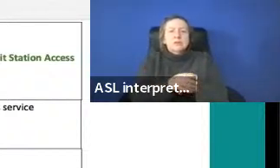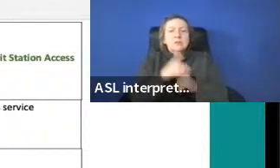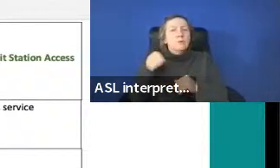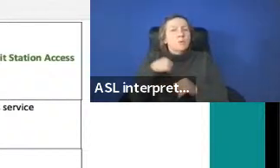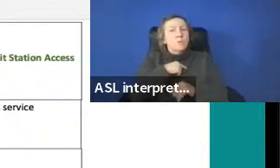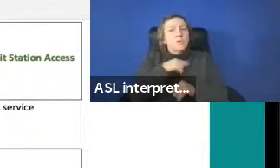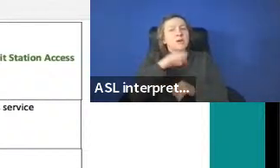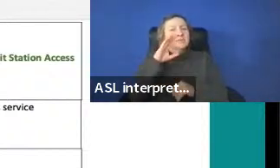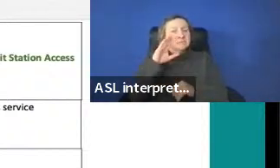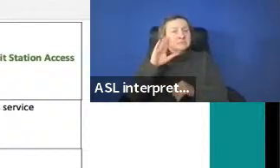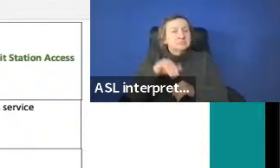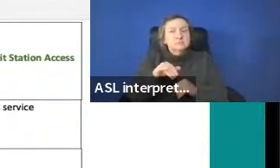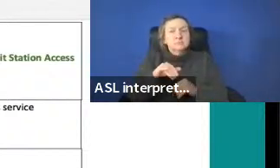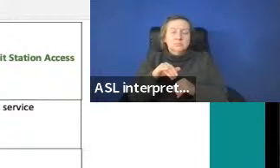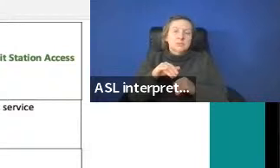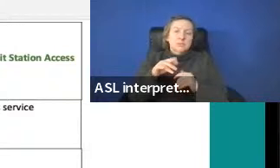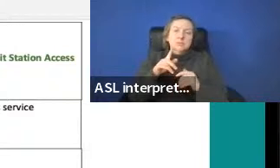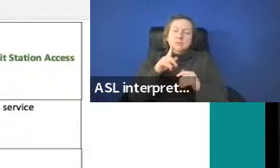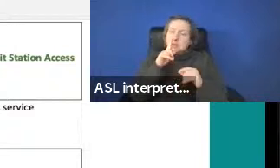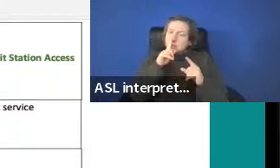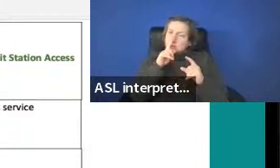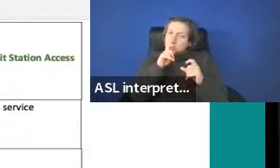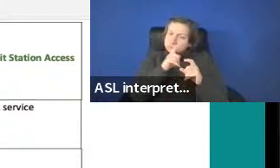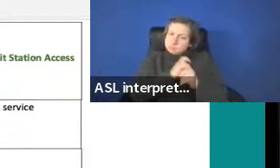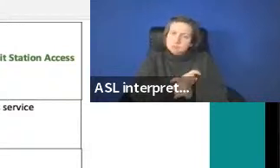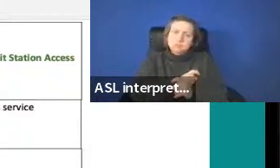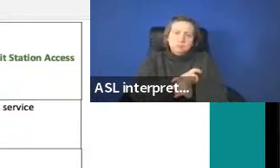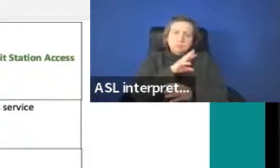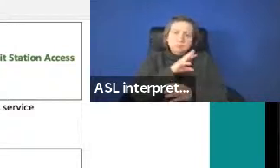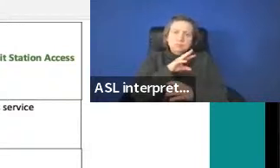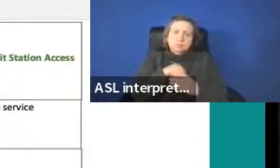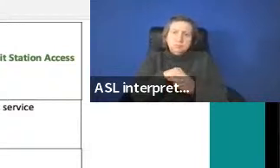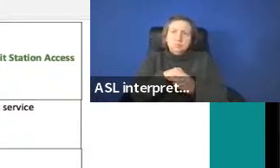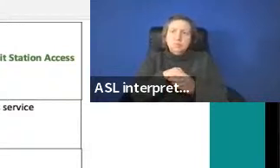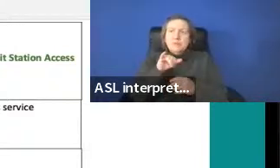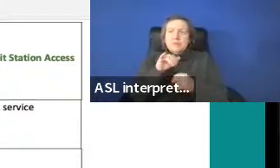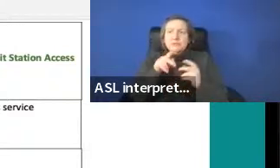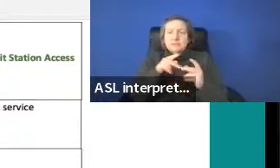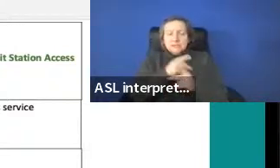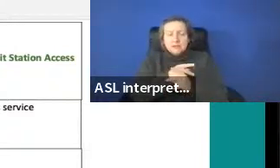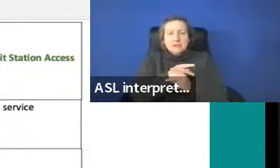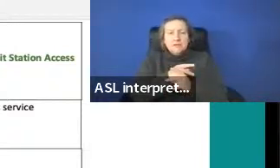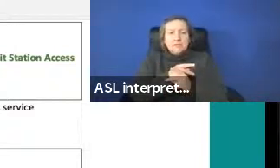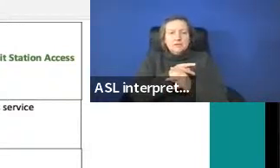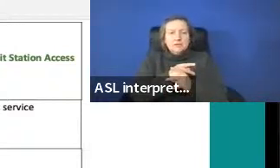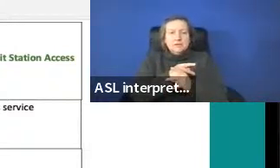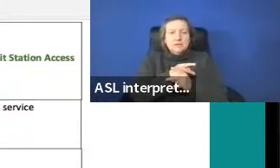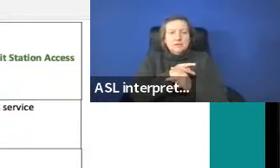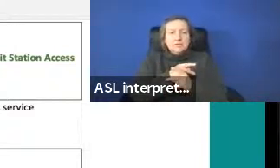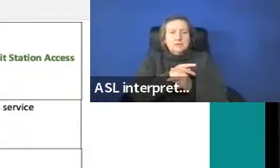the inherent complexity in this particular